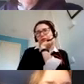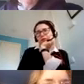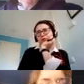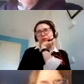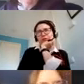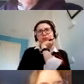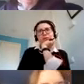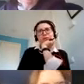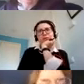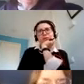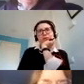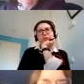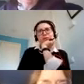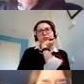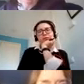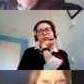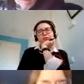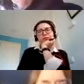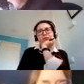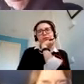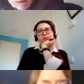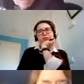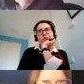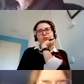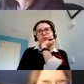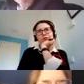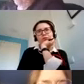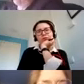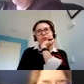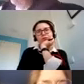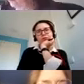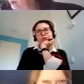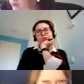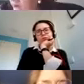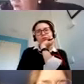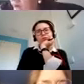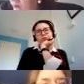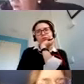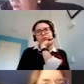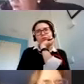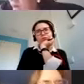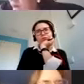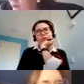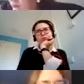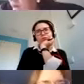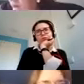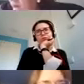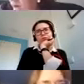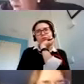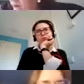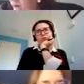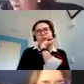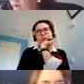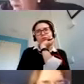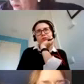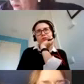flooding the community. This is what is believed by the by the community, or at least by this Egbena Voice